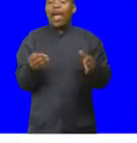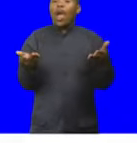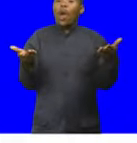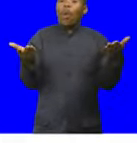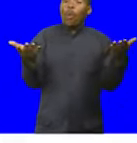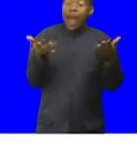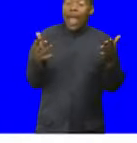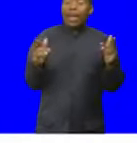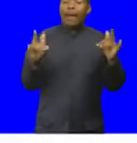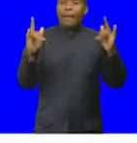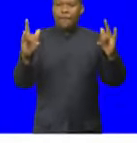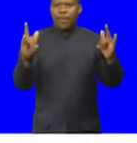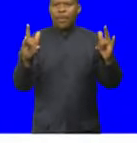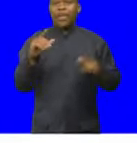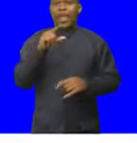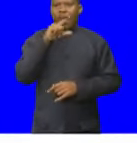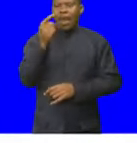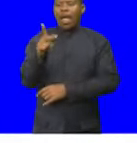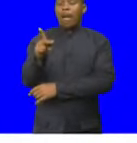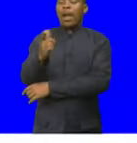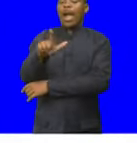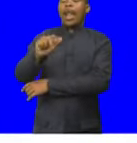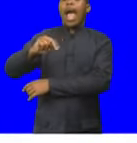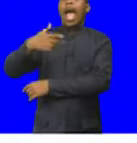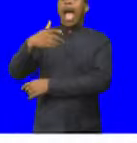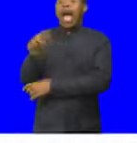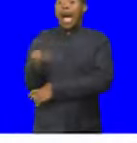basemkhongasweni wekakhaya indzawo lekahle yekuhlala.